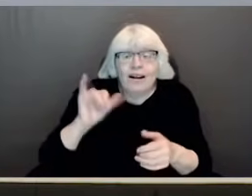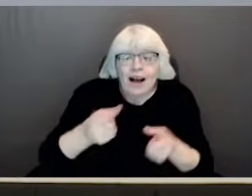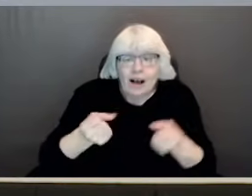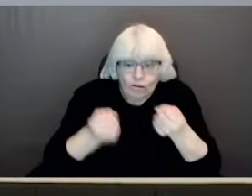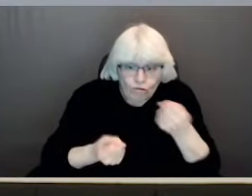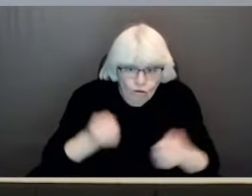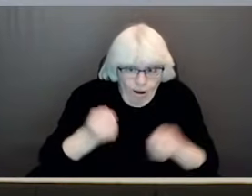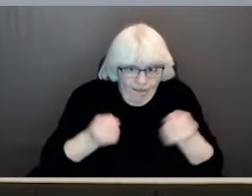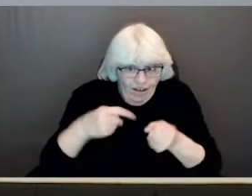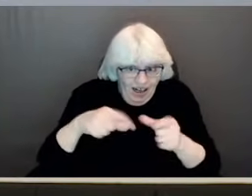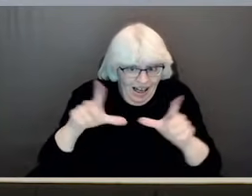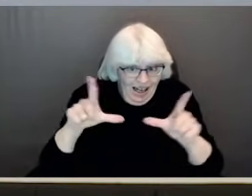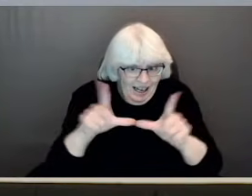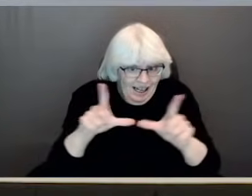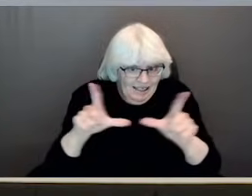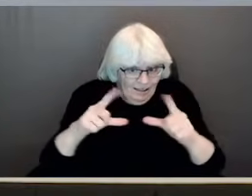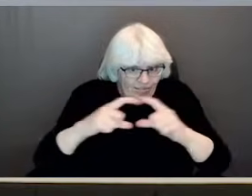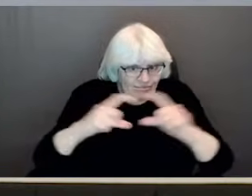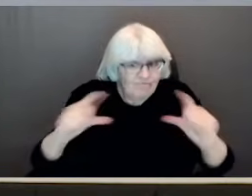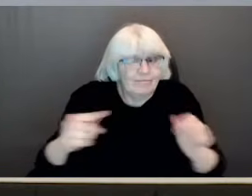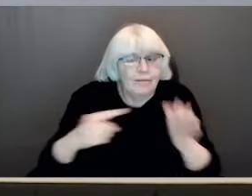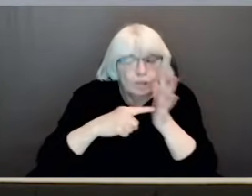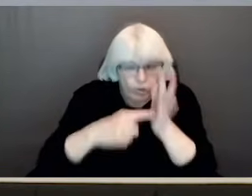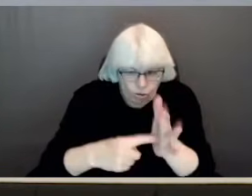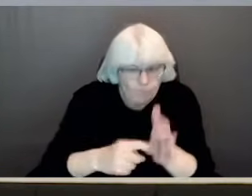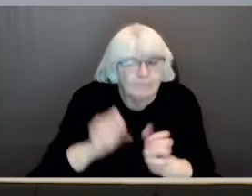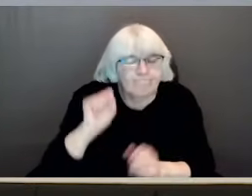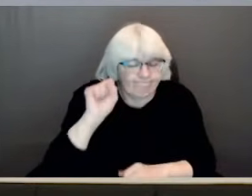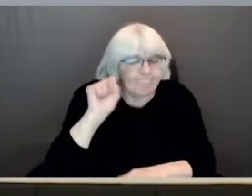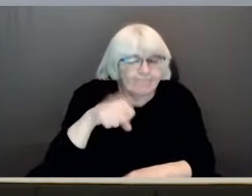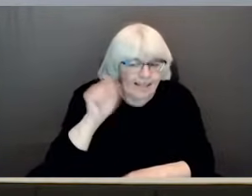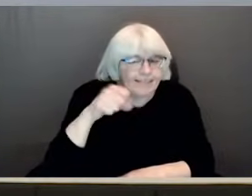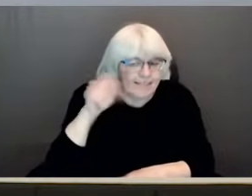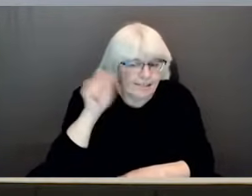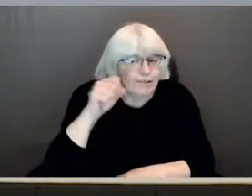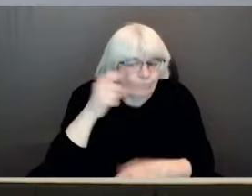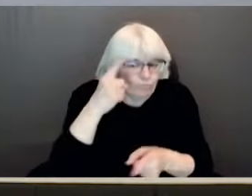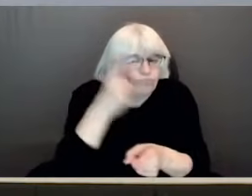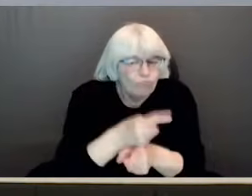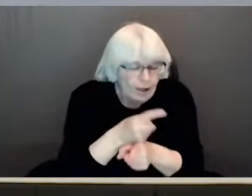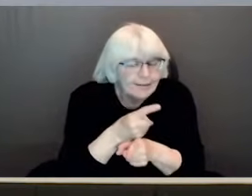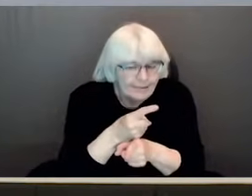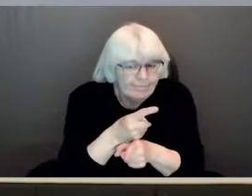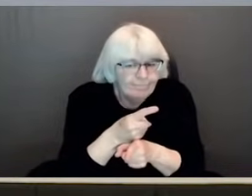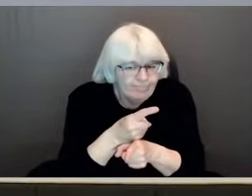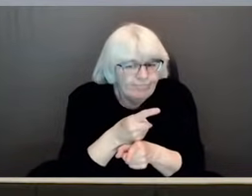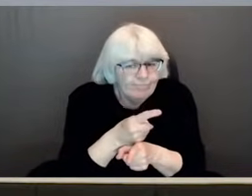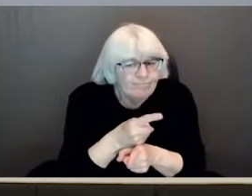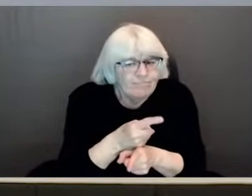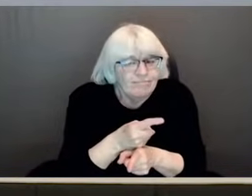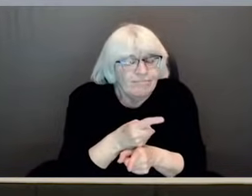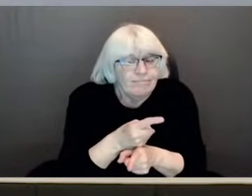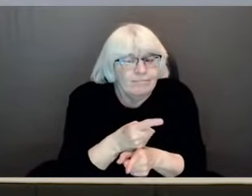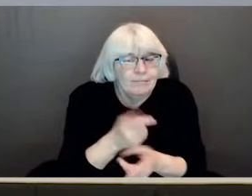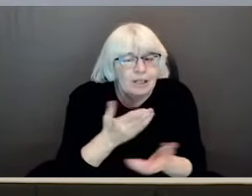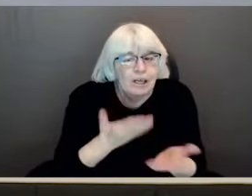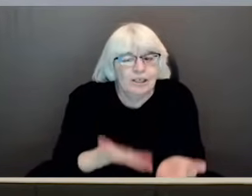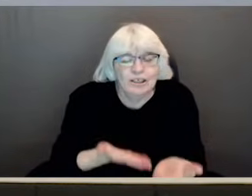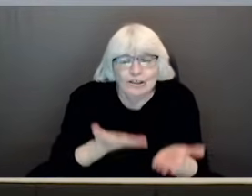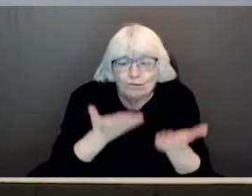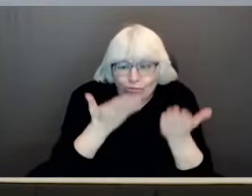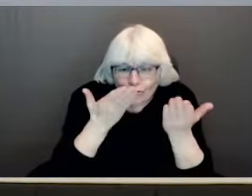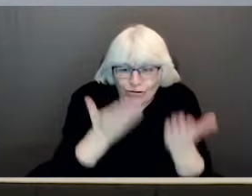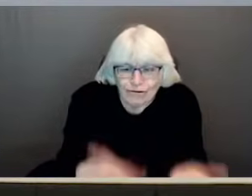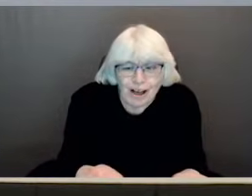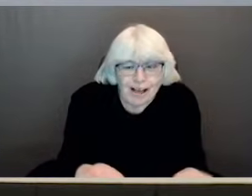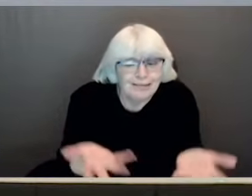if people could take a picture of their ID and have that on their phone